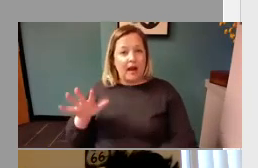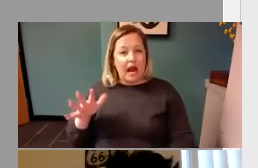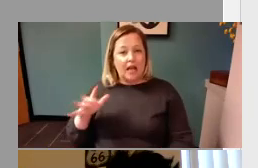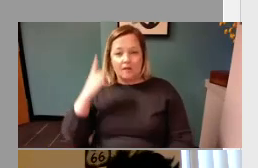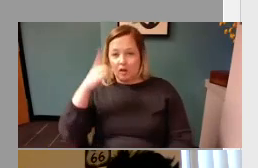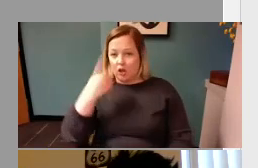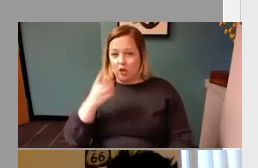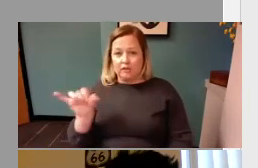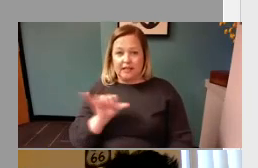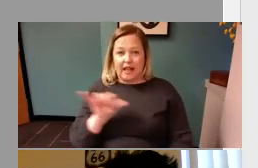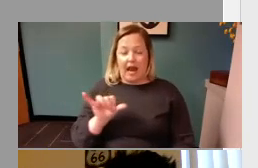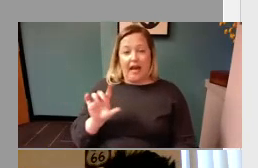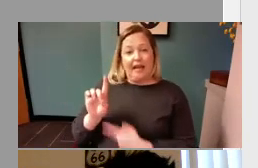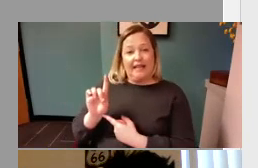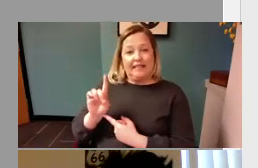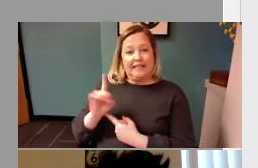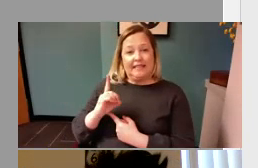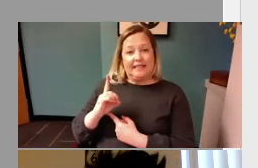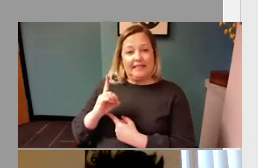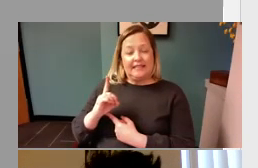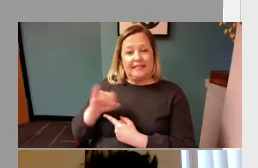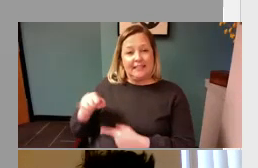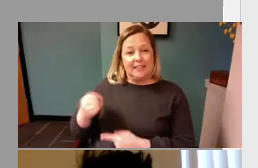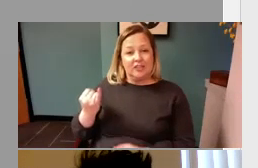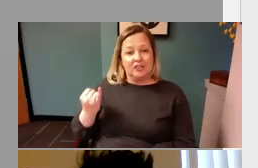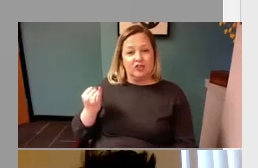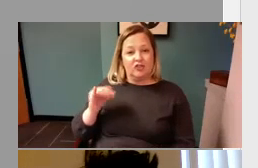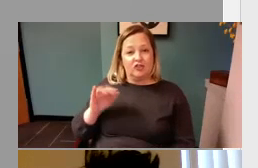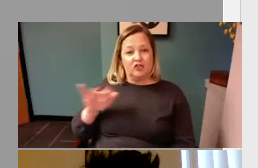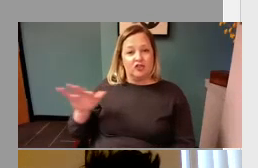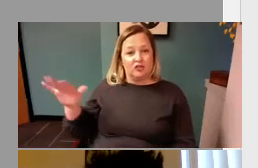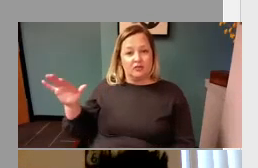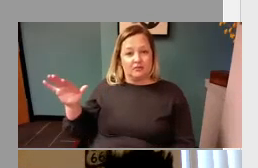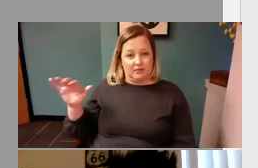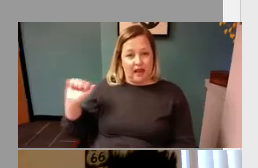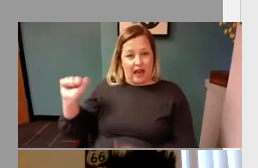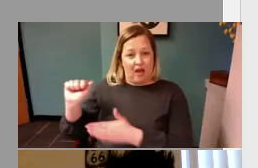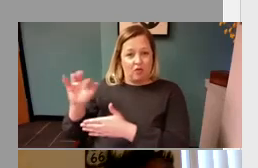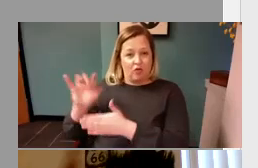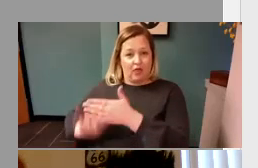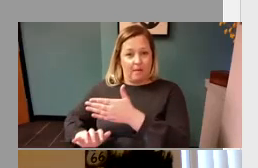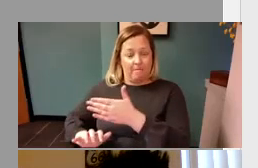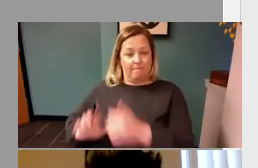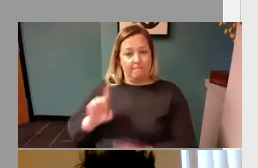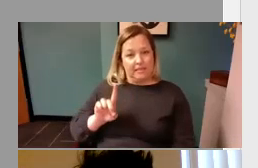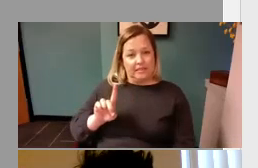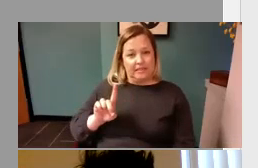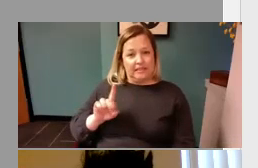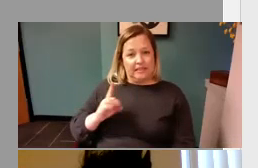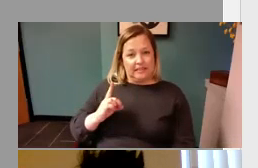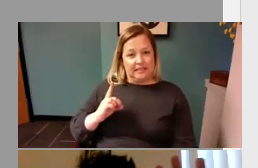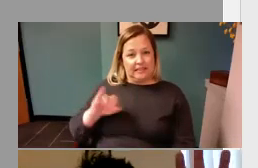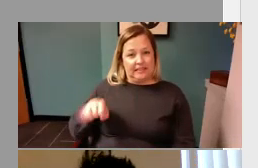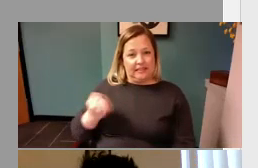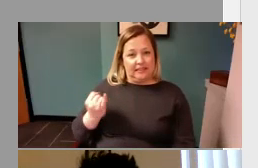right? Right. Exactly. So this sort of looks like a Dijkstra's algorithm, where essentially we are picking the edge with the